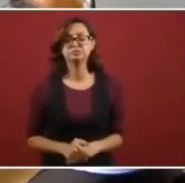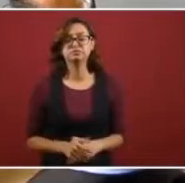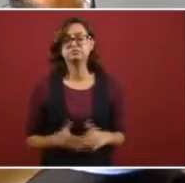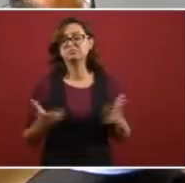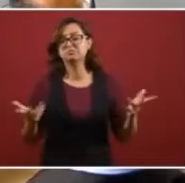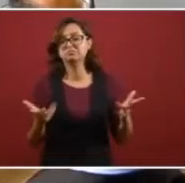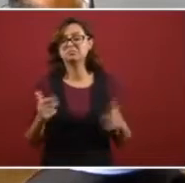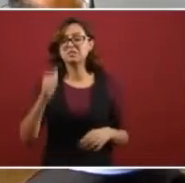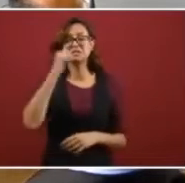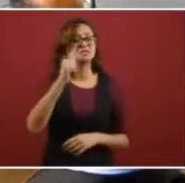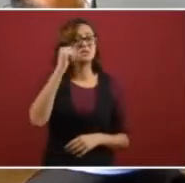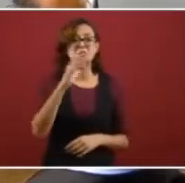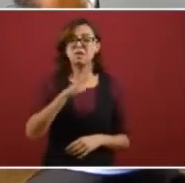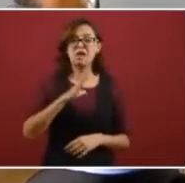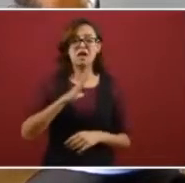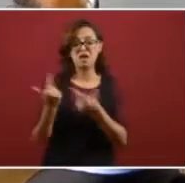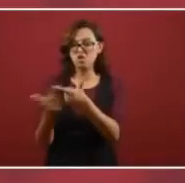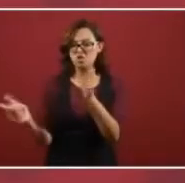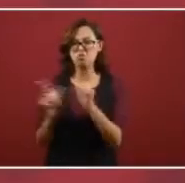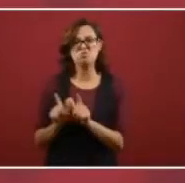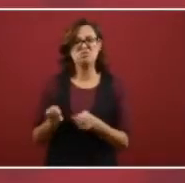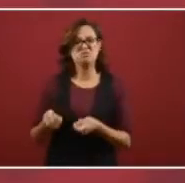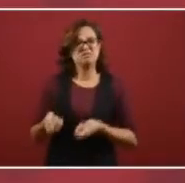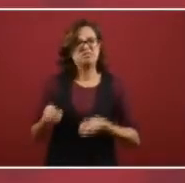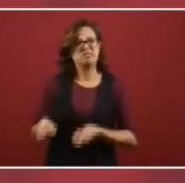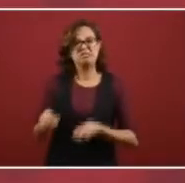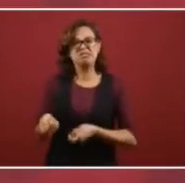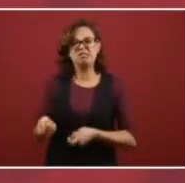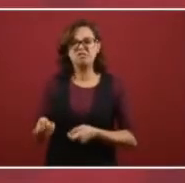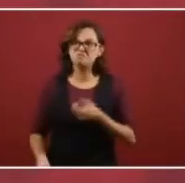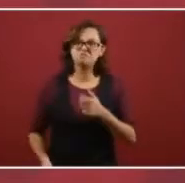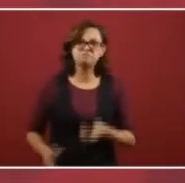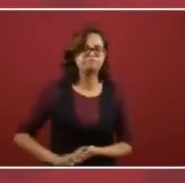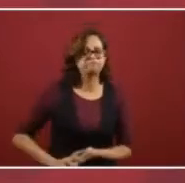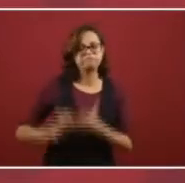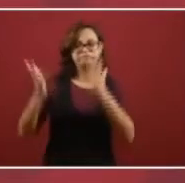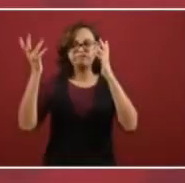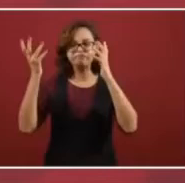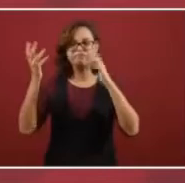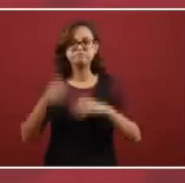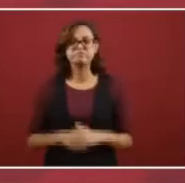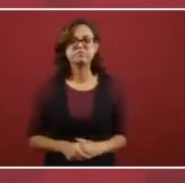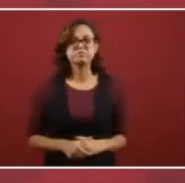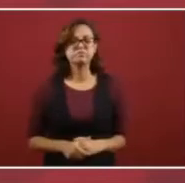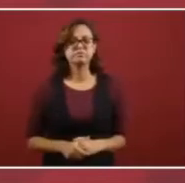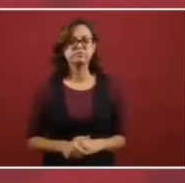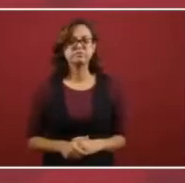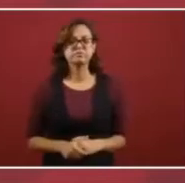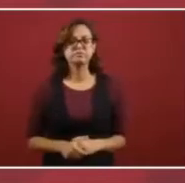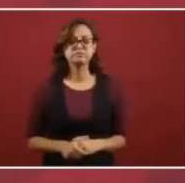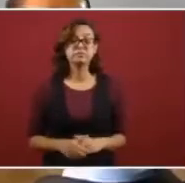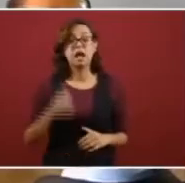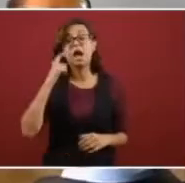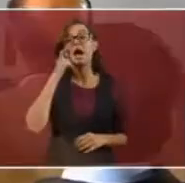Well, there always are these provokers.